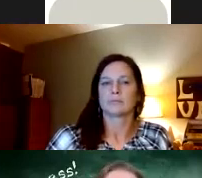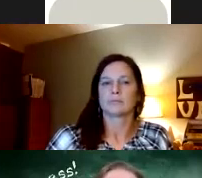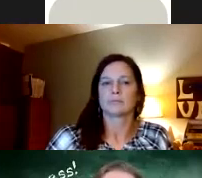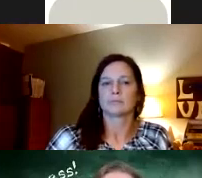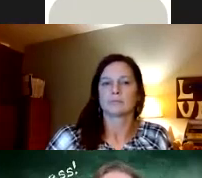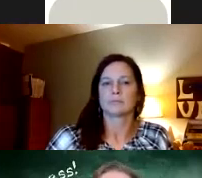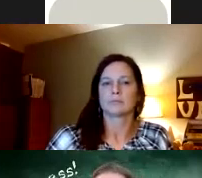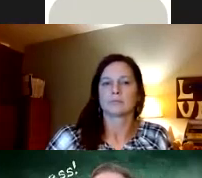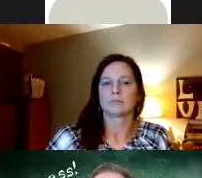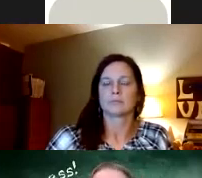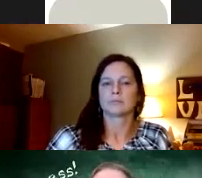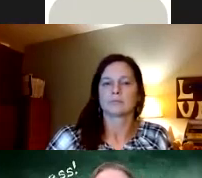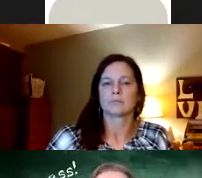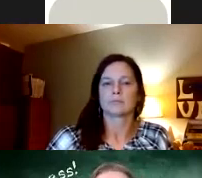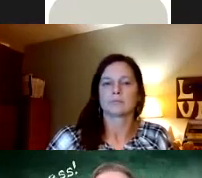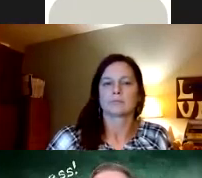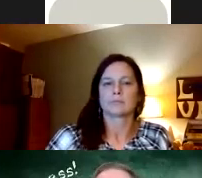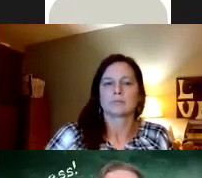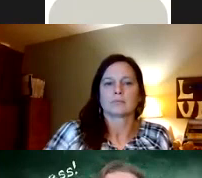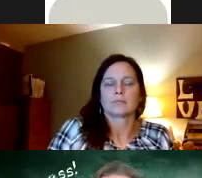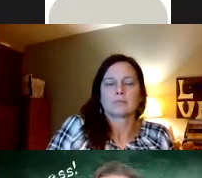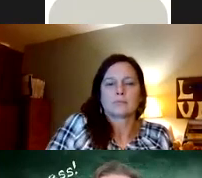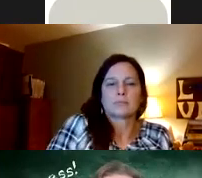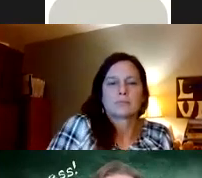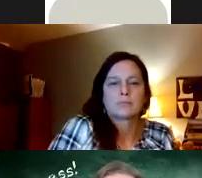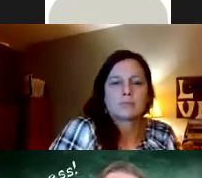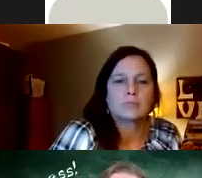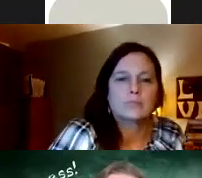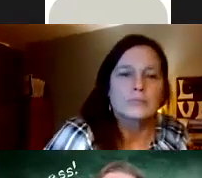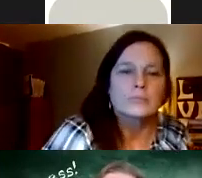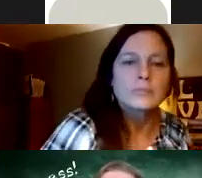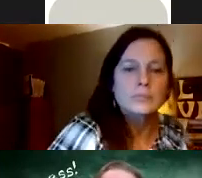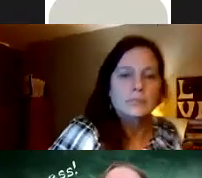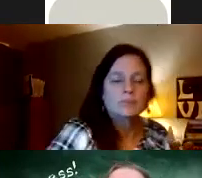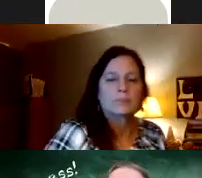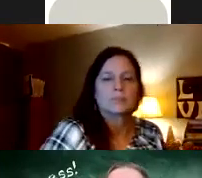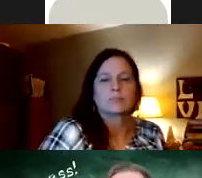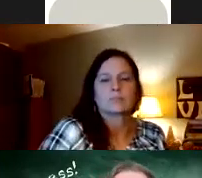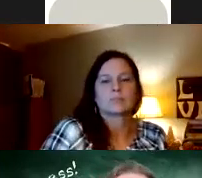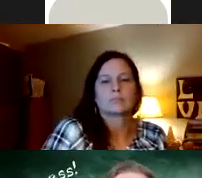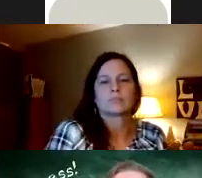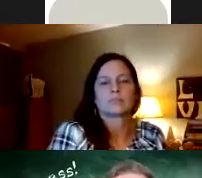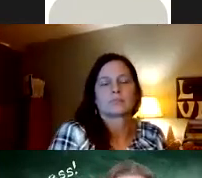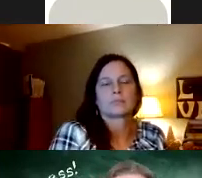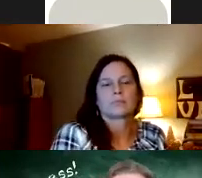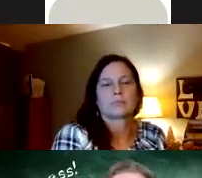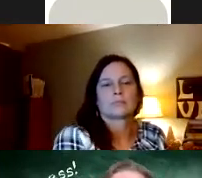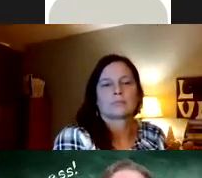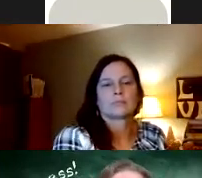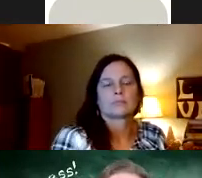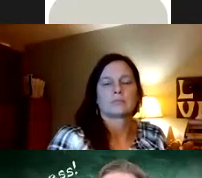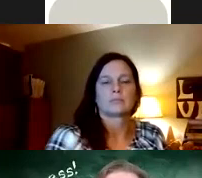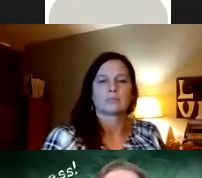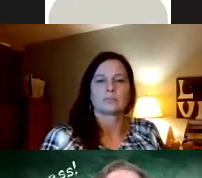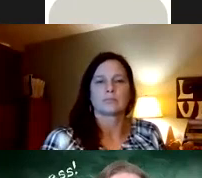add any of those schools. And if you decide to add a school later in the process that you didn't put on your FAFSA, you can go back and add it later. Okay, so